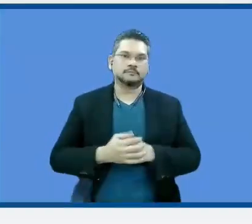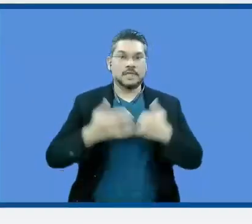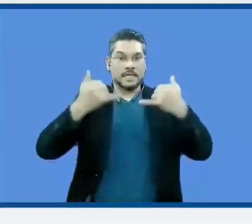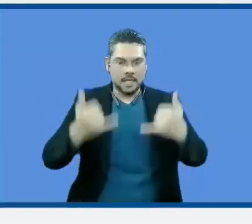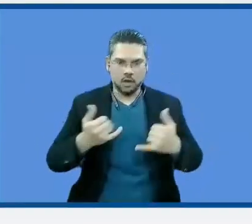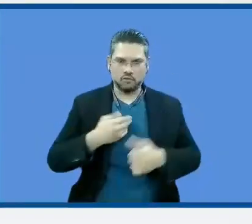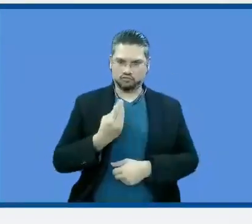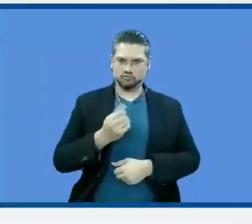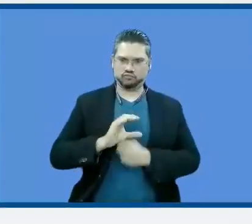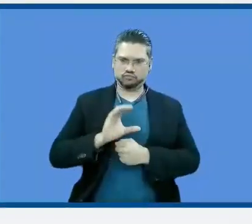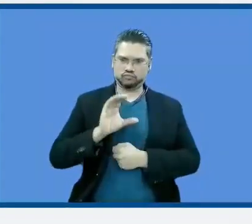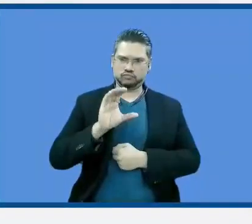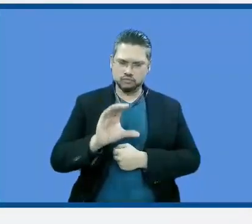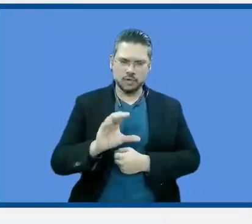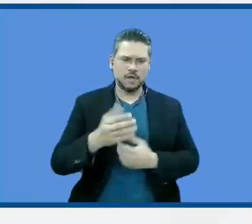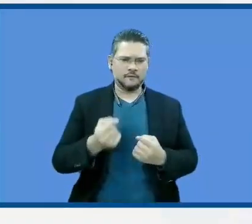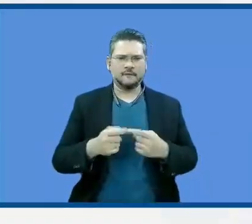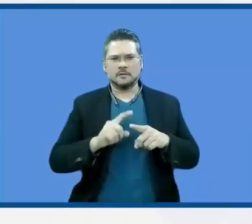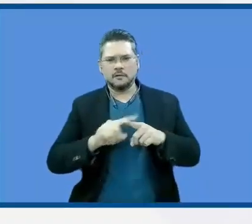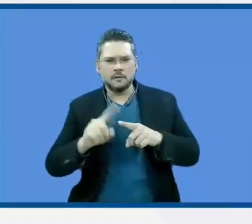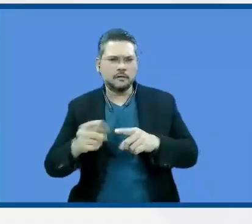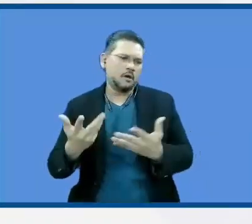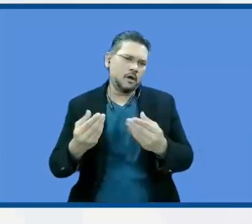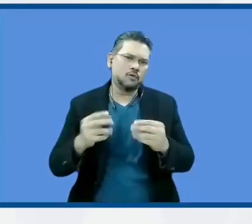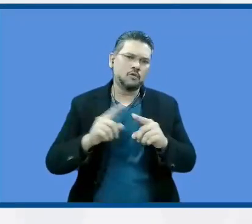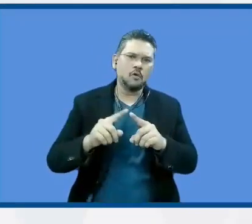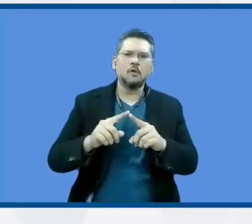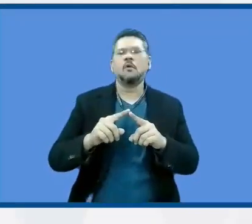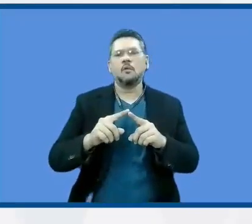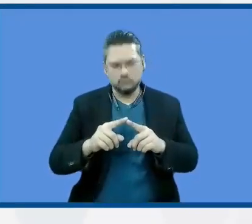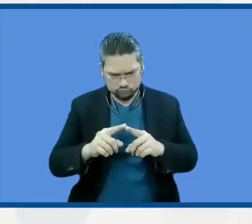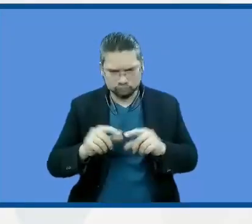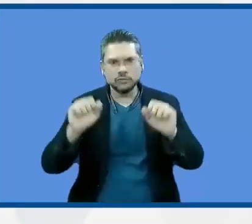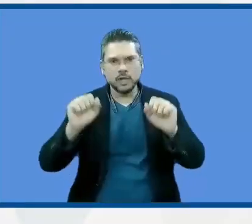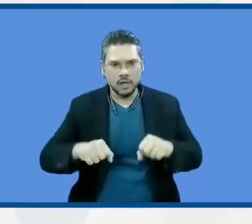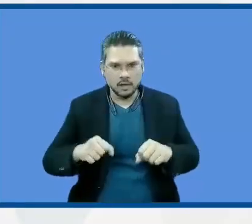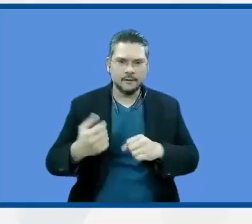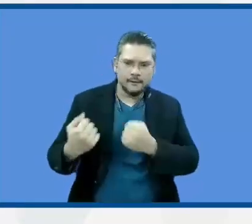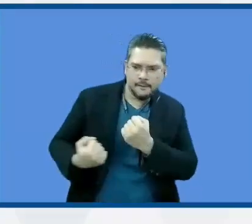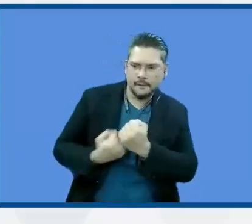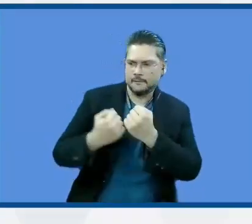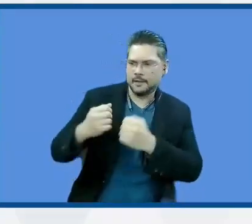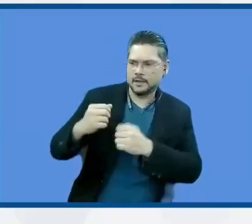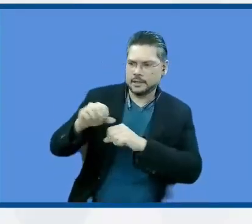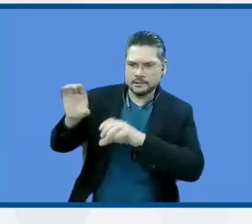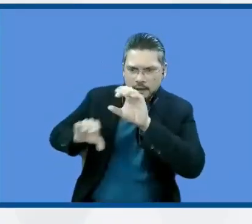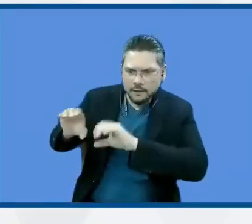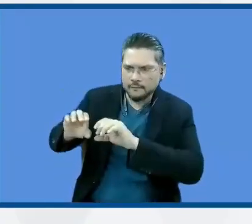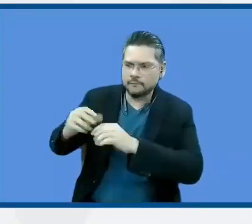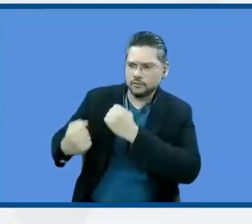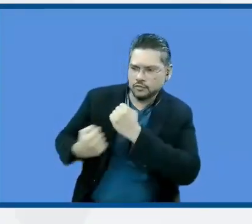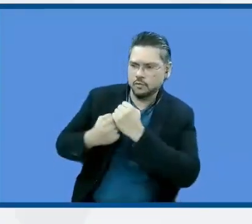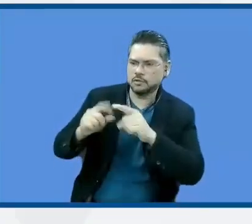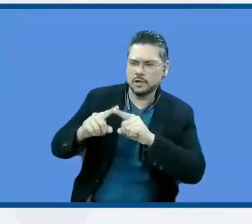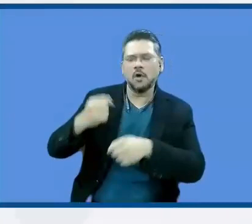years of DPECO programming in the region is being complemented by scientific support and work done elsewhere in our